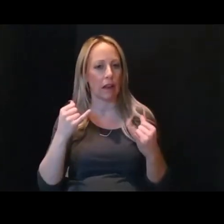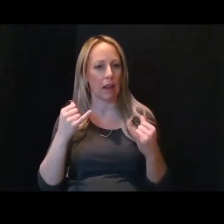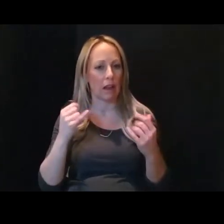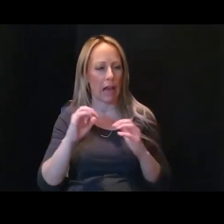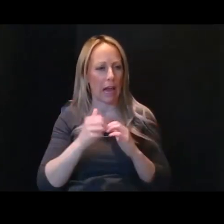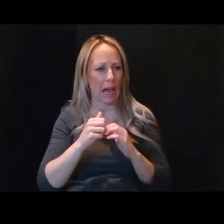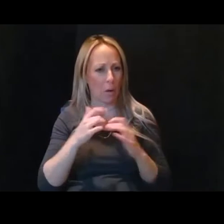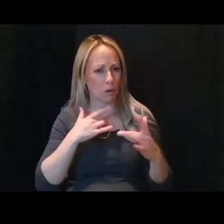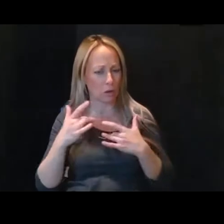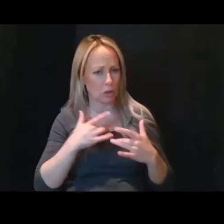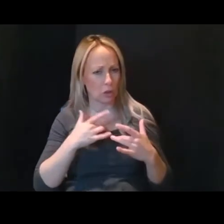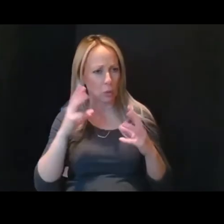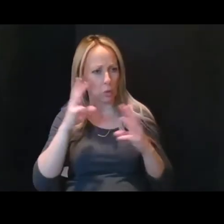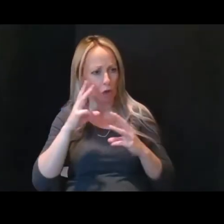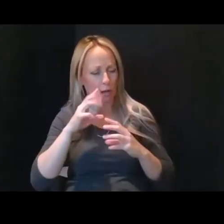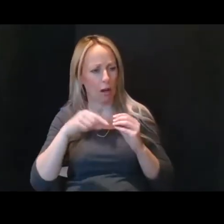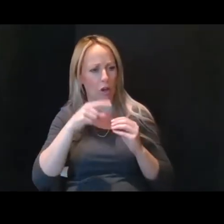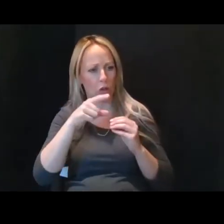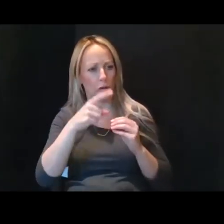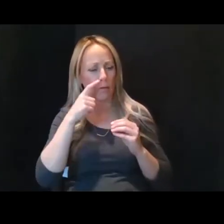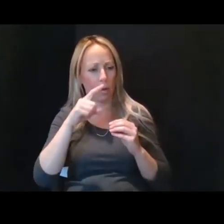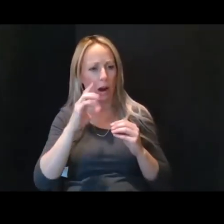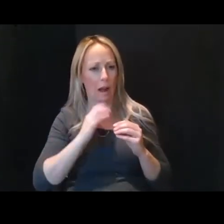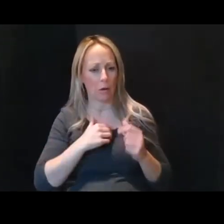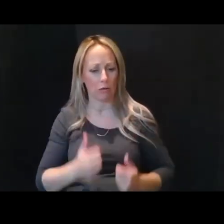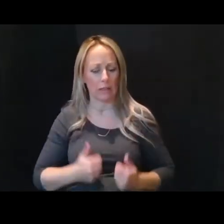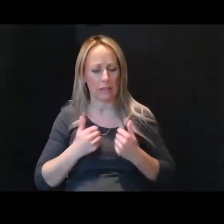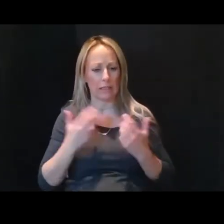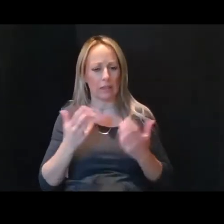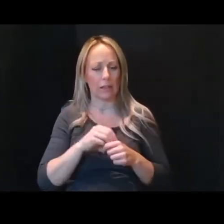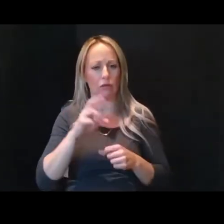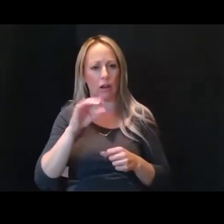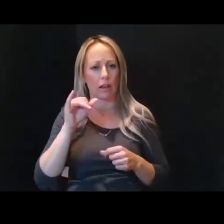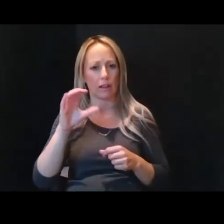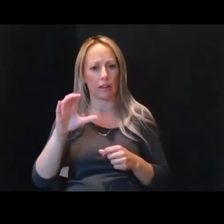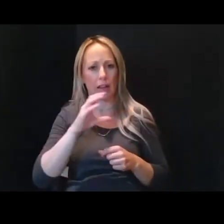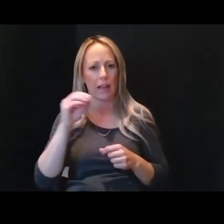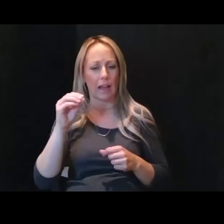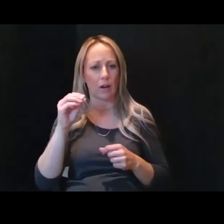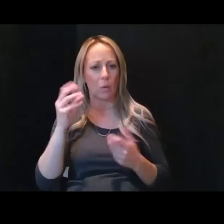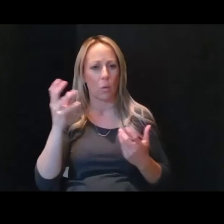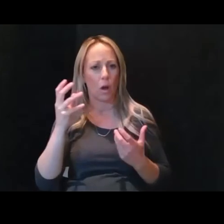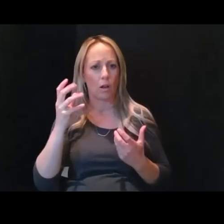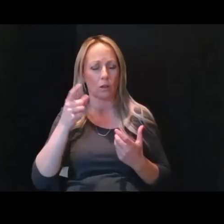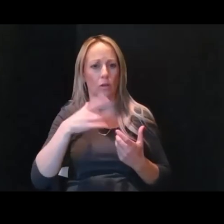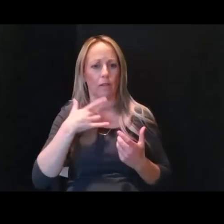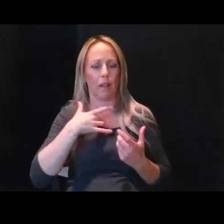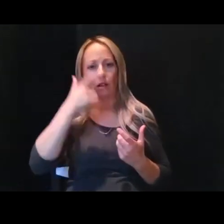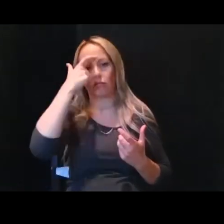are you for our residents here in Rock Island County, and what alarms were sounded for you?